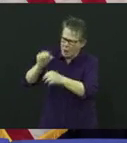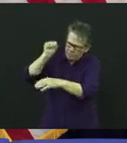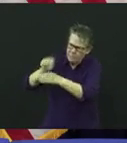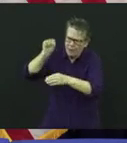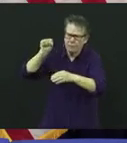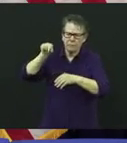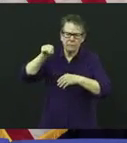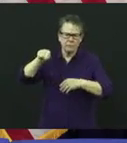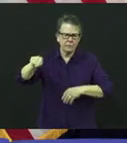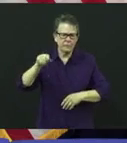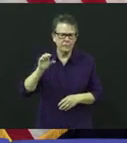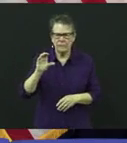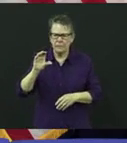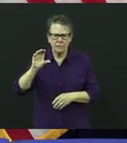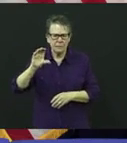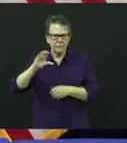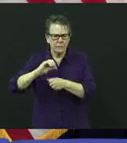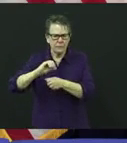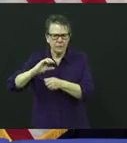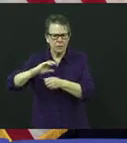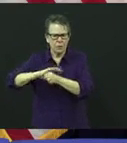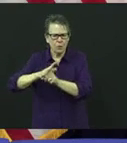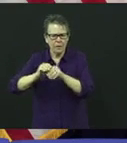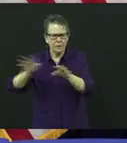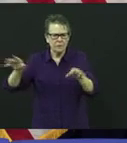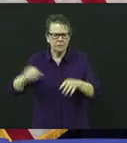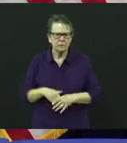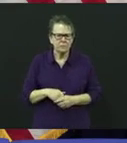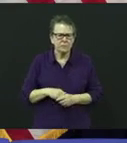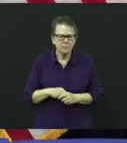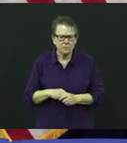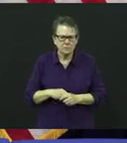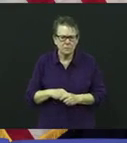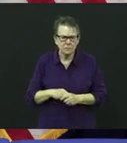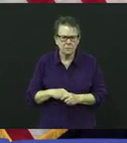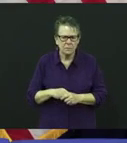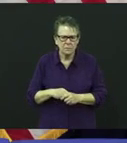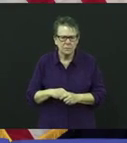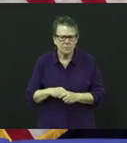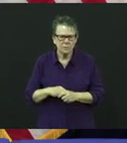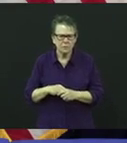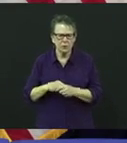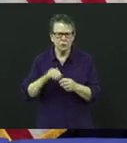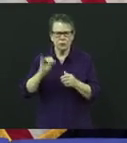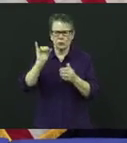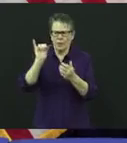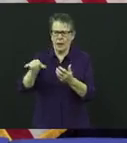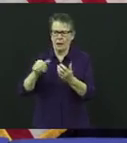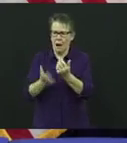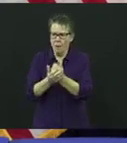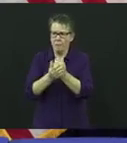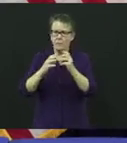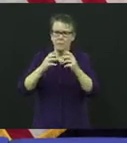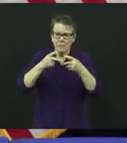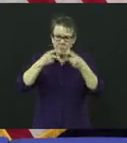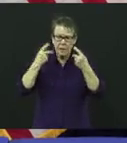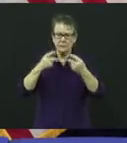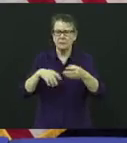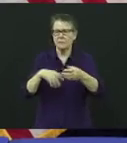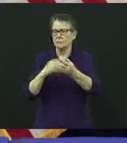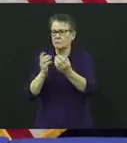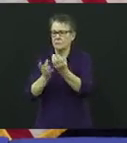through this as one family, united and stronger than ever before. Dante Colucci is on the microphone, and we'll start